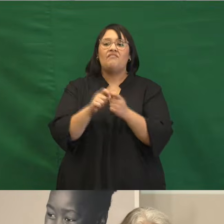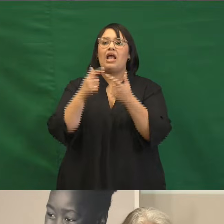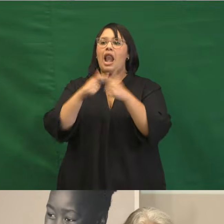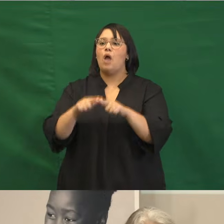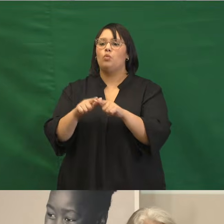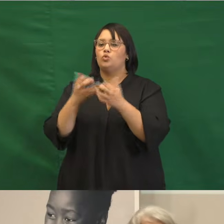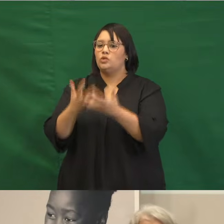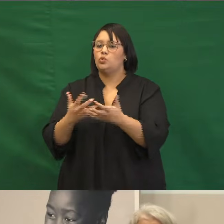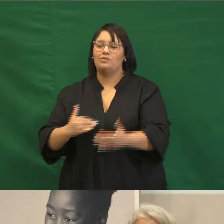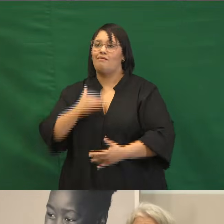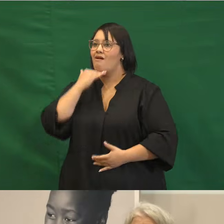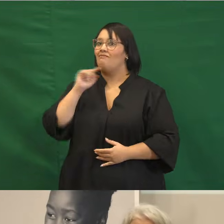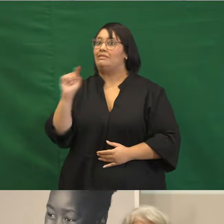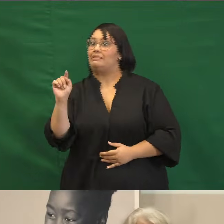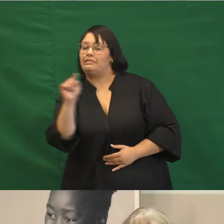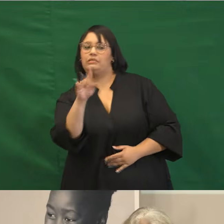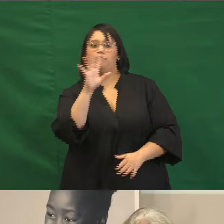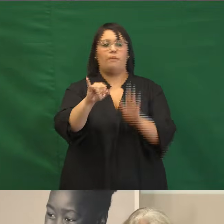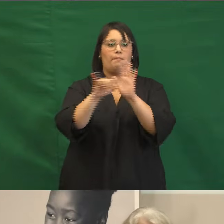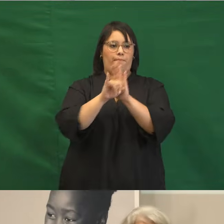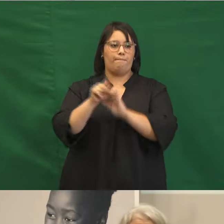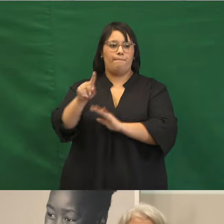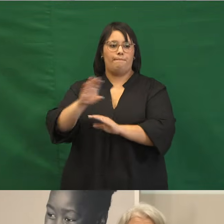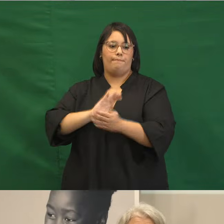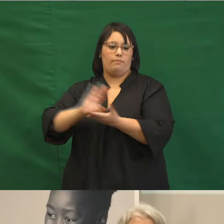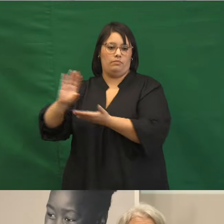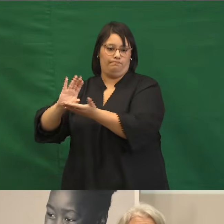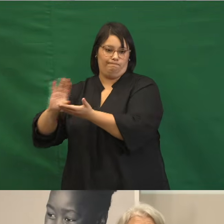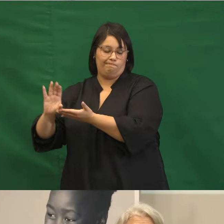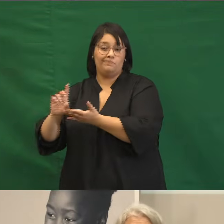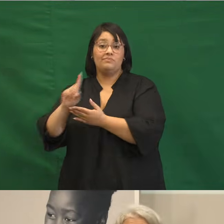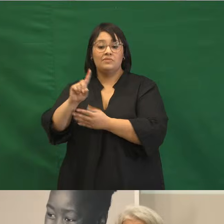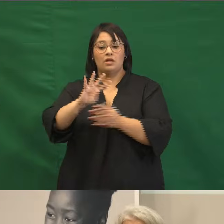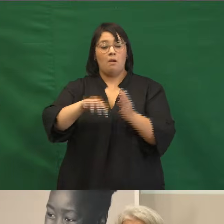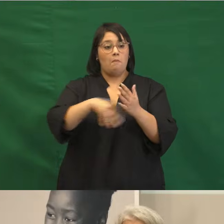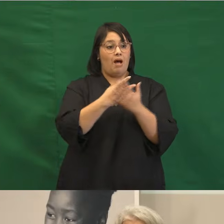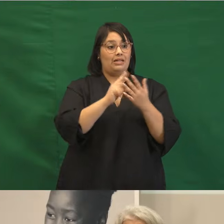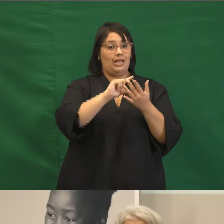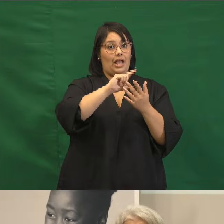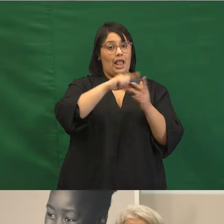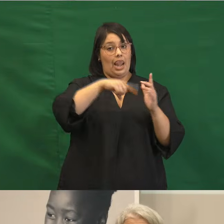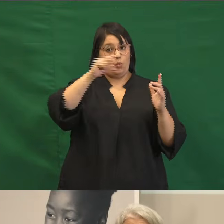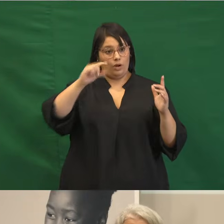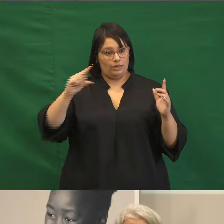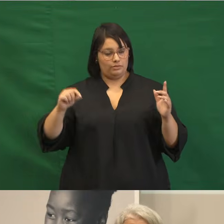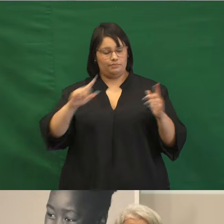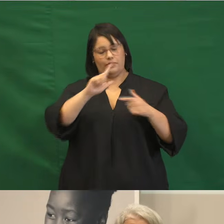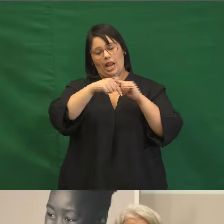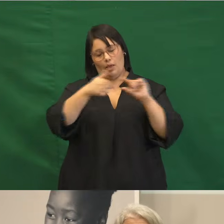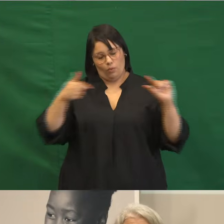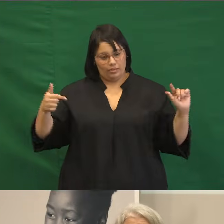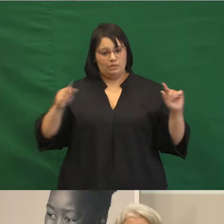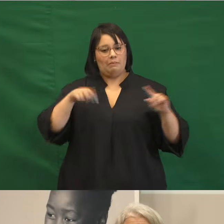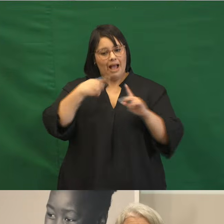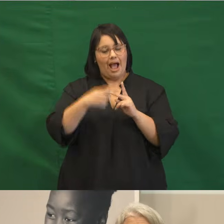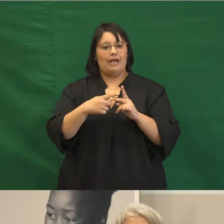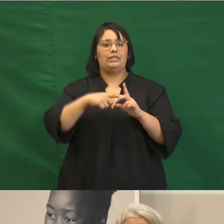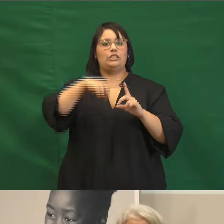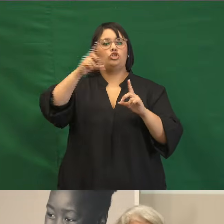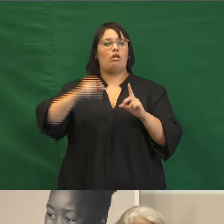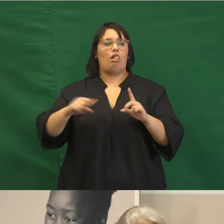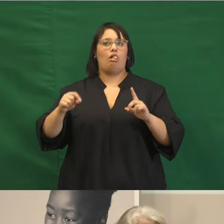languages. And it supports multilingualism and digital humanities across South Africa and